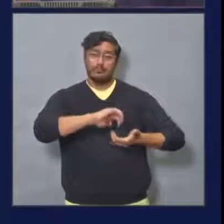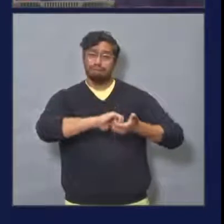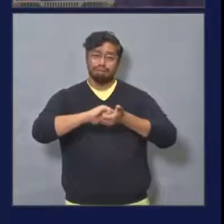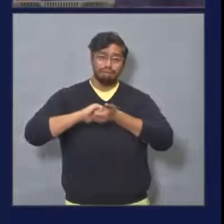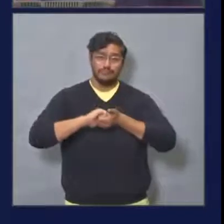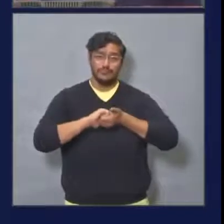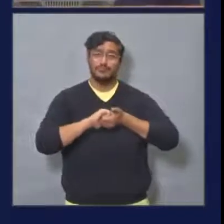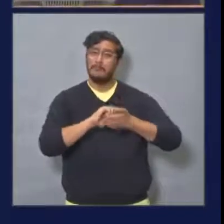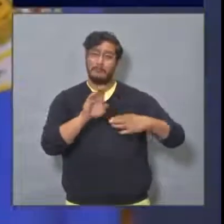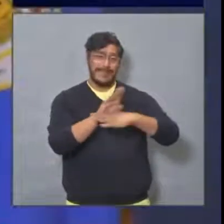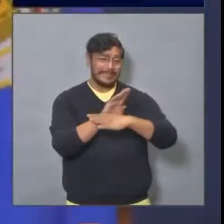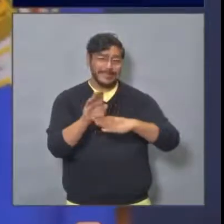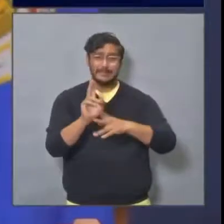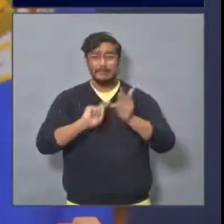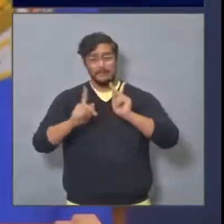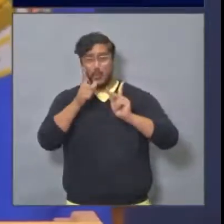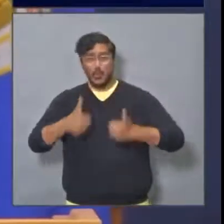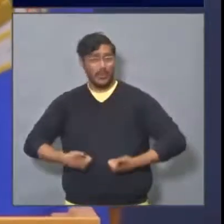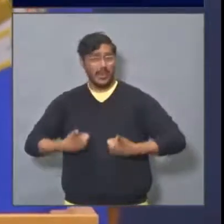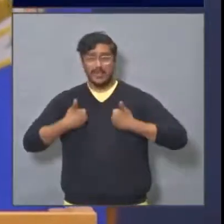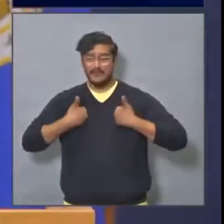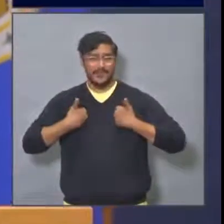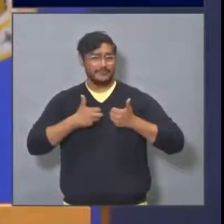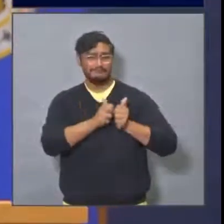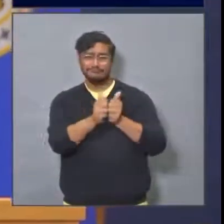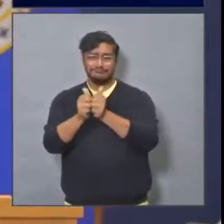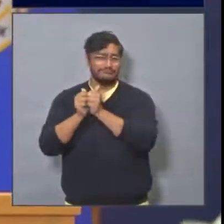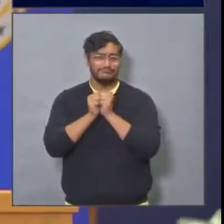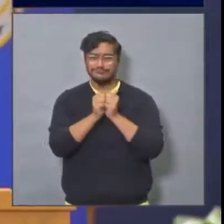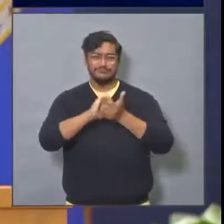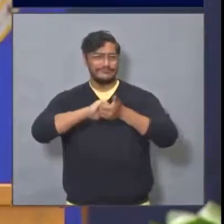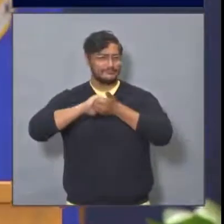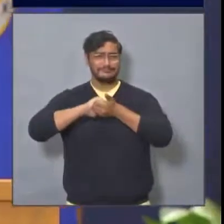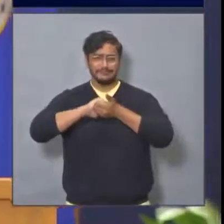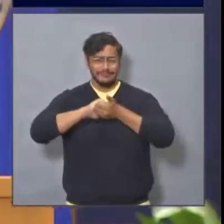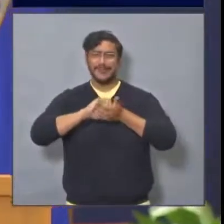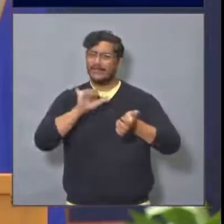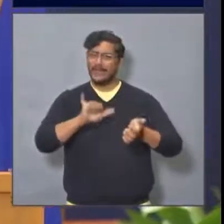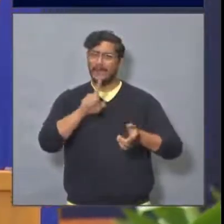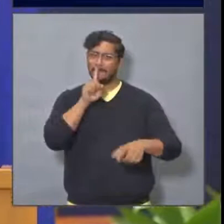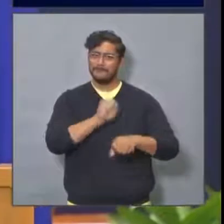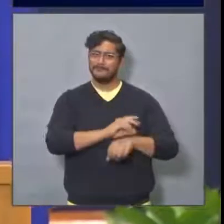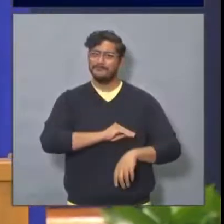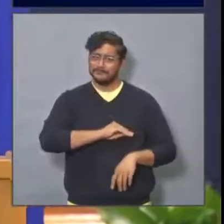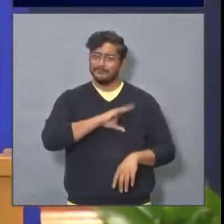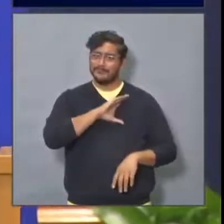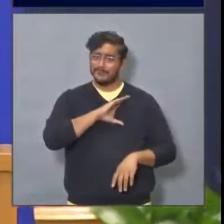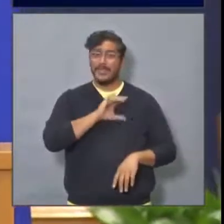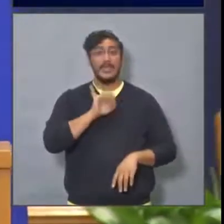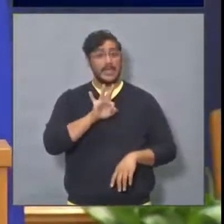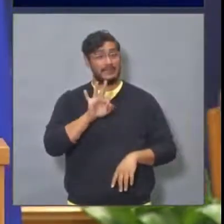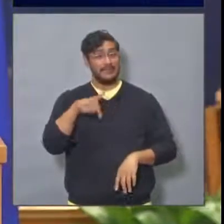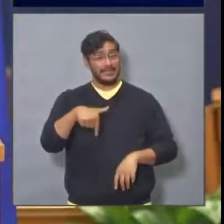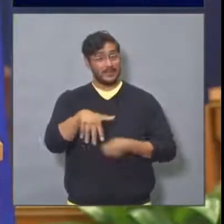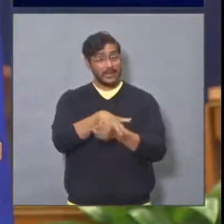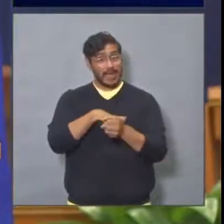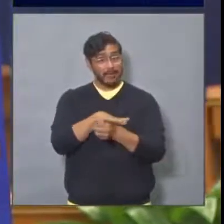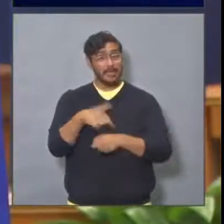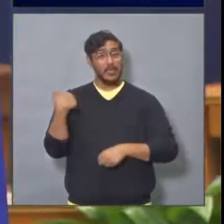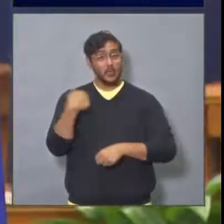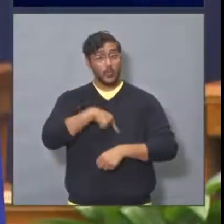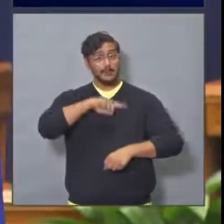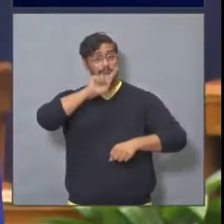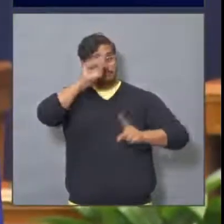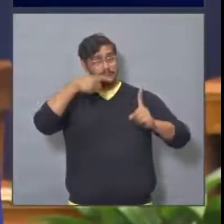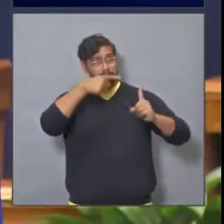businesses and residents alike, because it's encouraging to note that this is a county where when people put their mind to it, they actually make